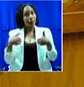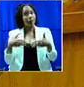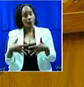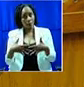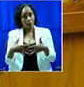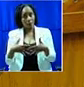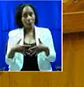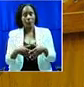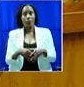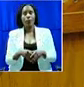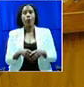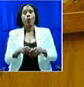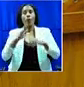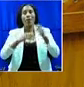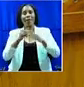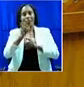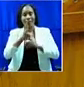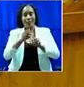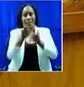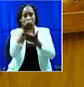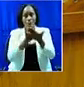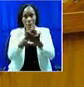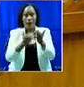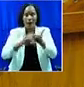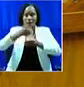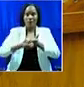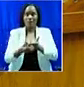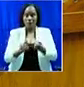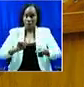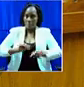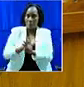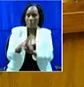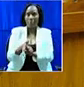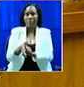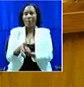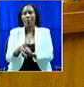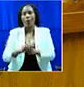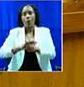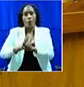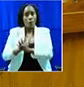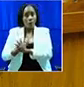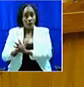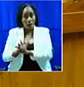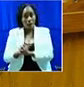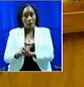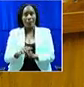our economy after the devastation of coronavirus is in the end guided by the vision